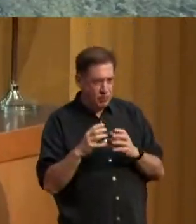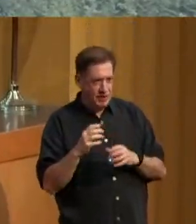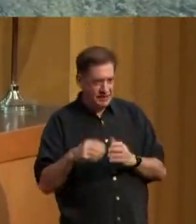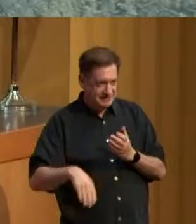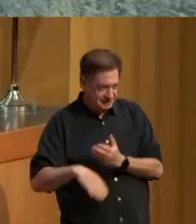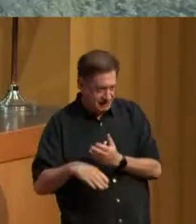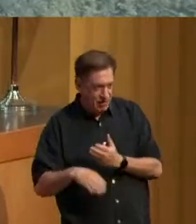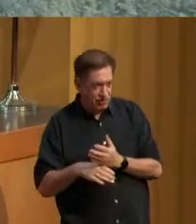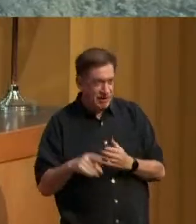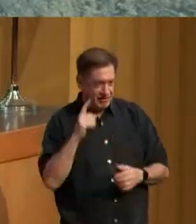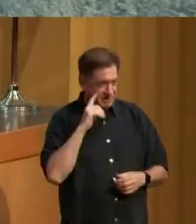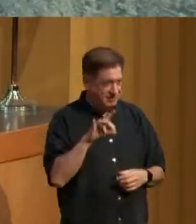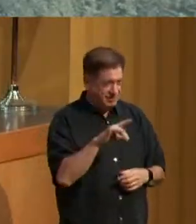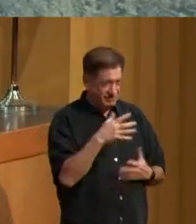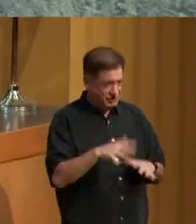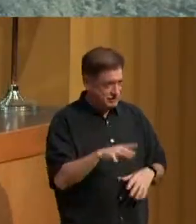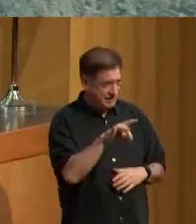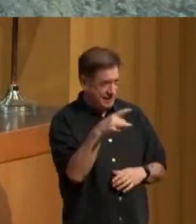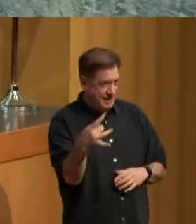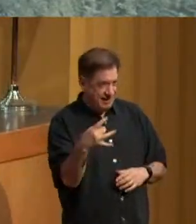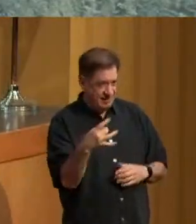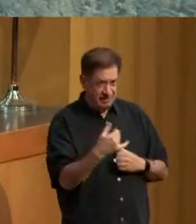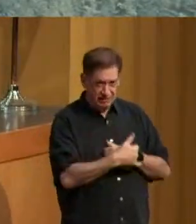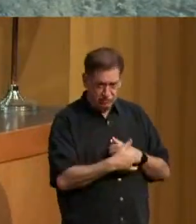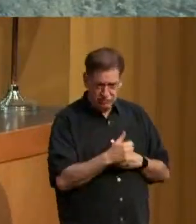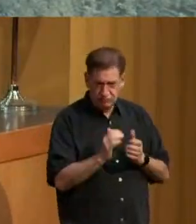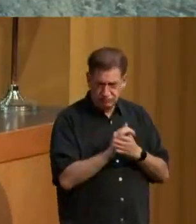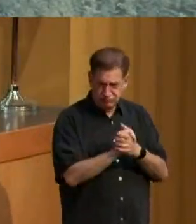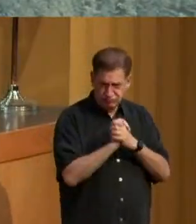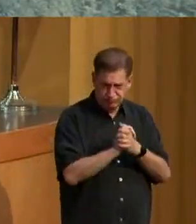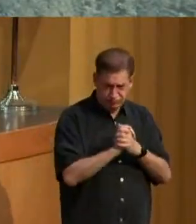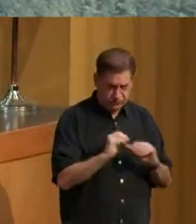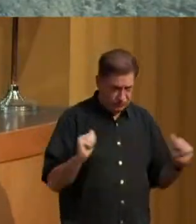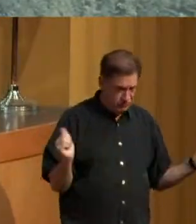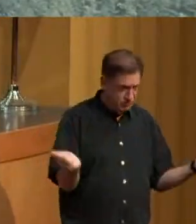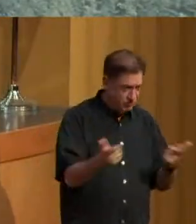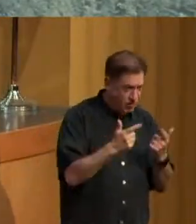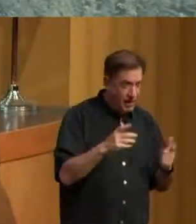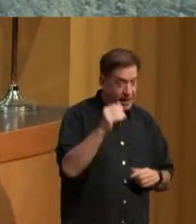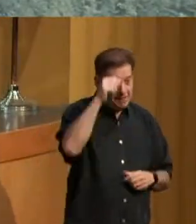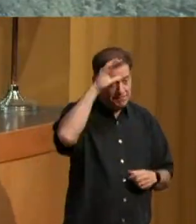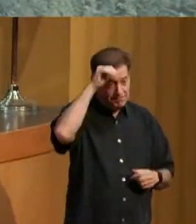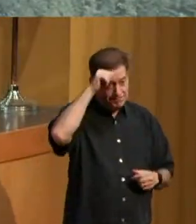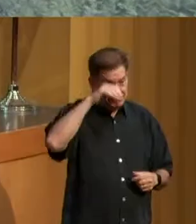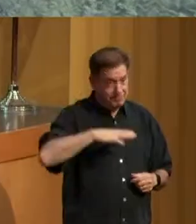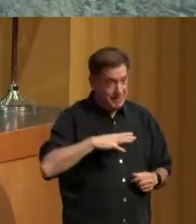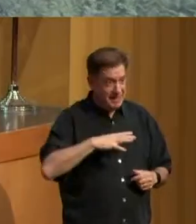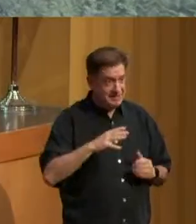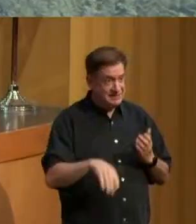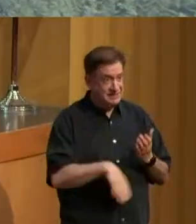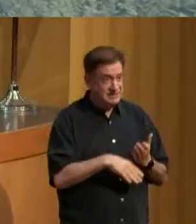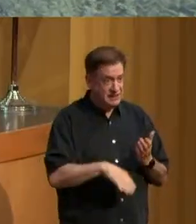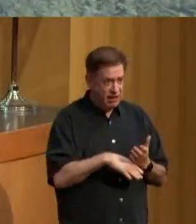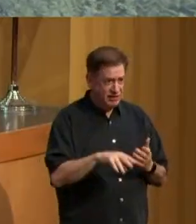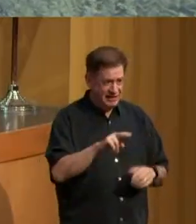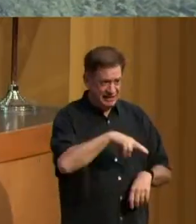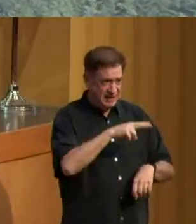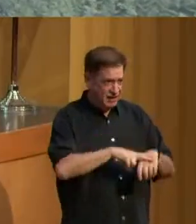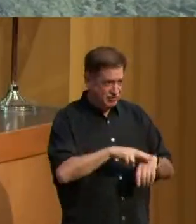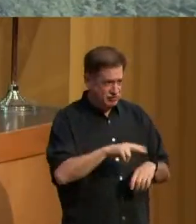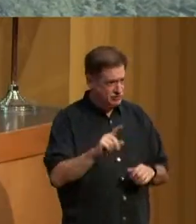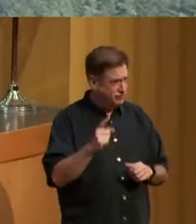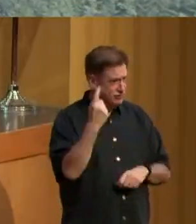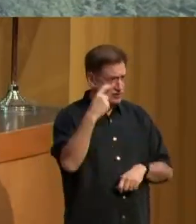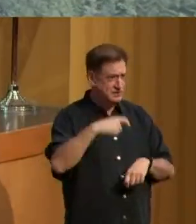number 8 in the country. Congratulations to all of you. And of course, men's soccer, where you guys went to nationals for the first time.